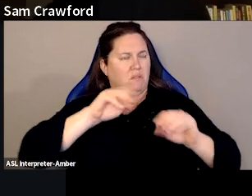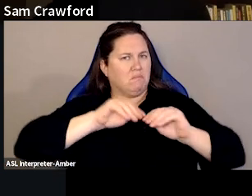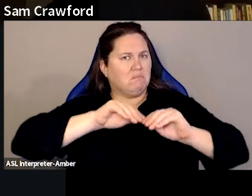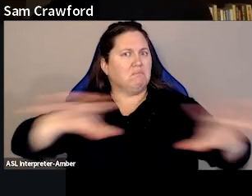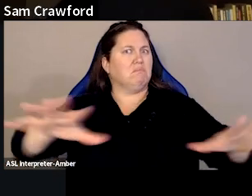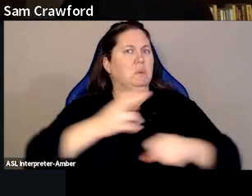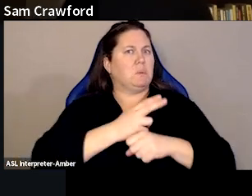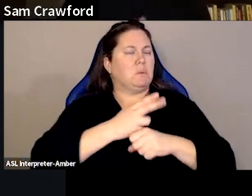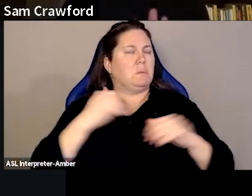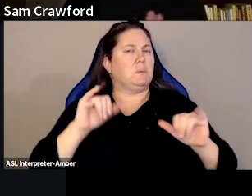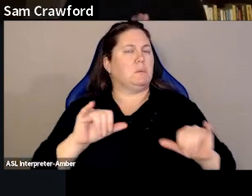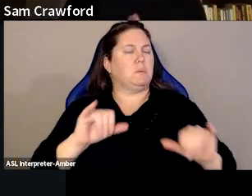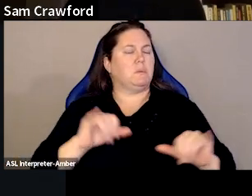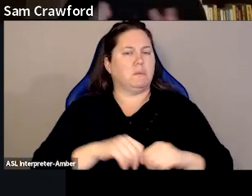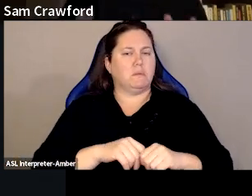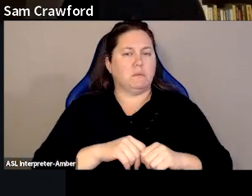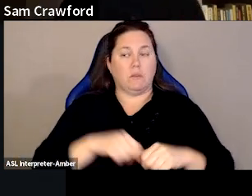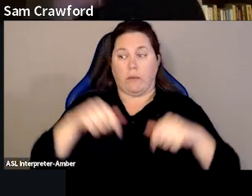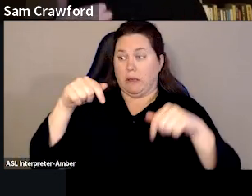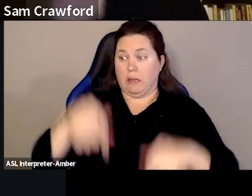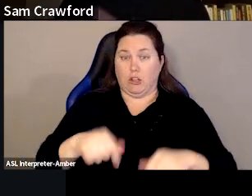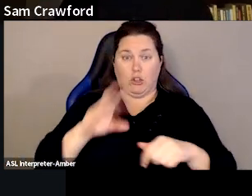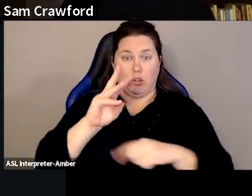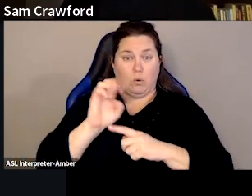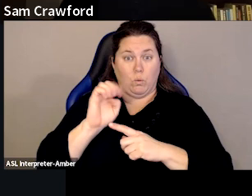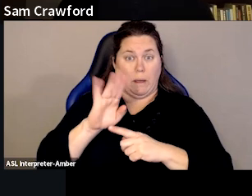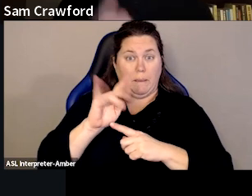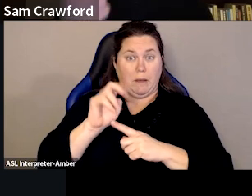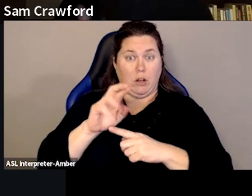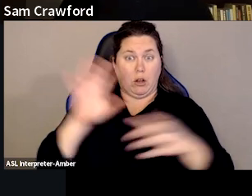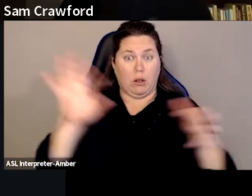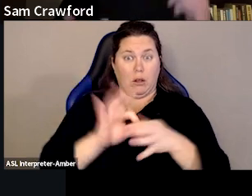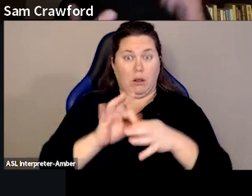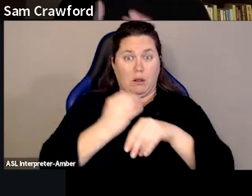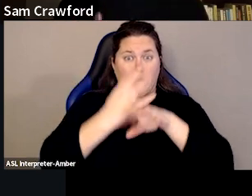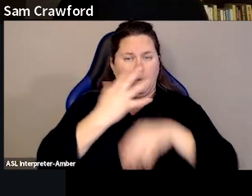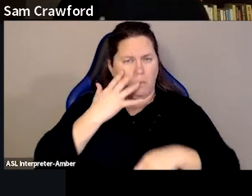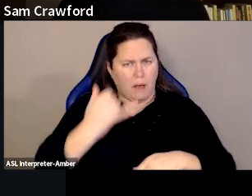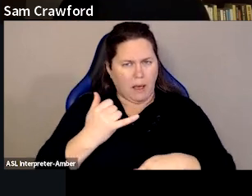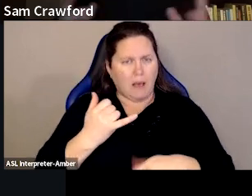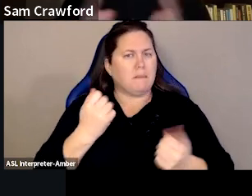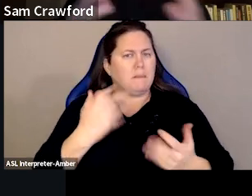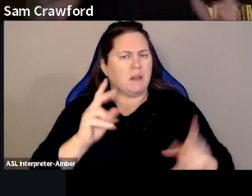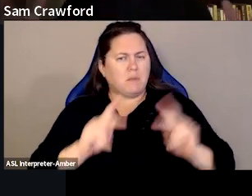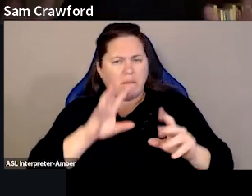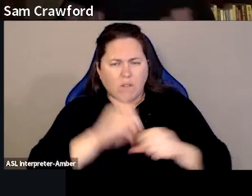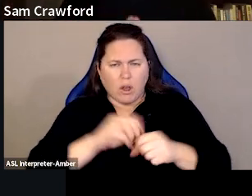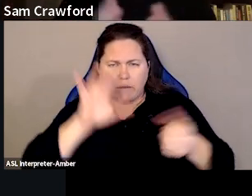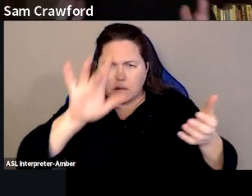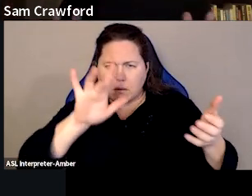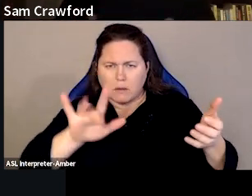So why are you actually here? I've noticed tons and tons of people were getting involved on the polls in the chat with Sean, and it's great to